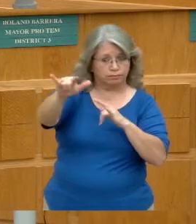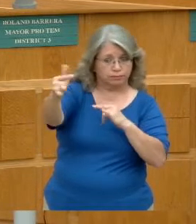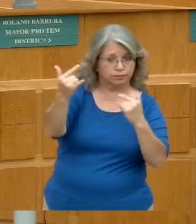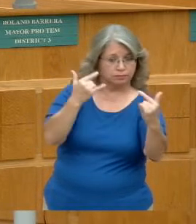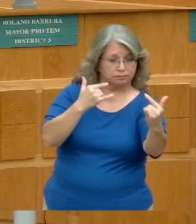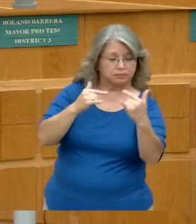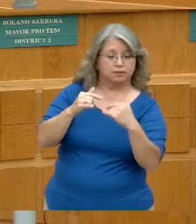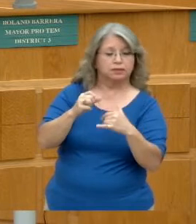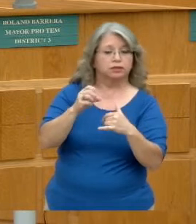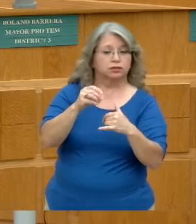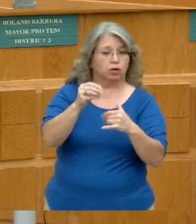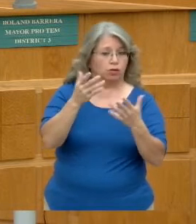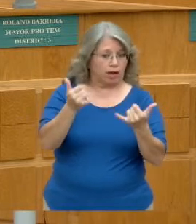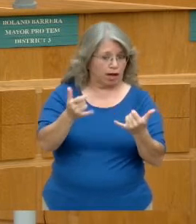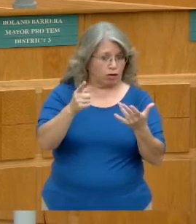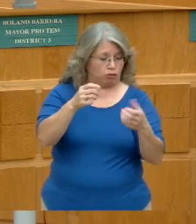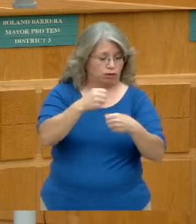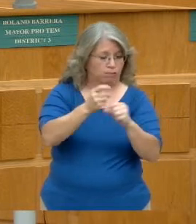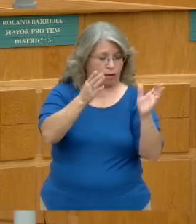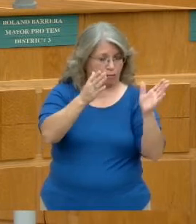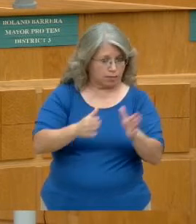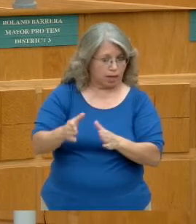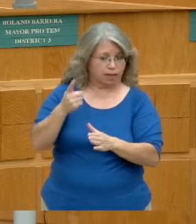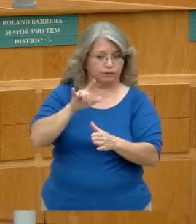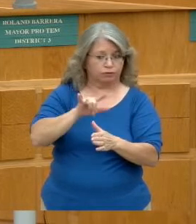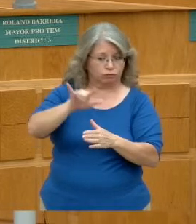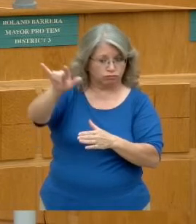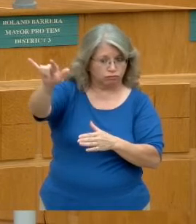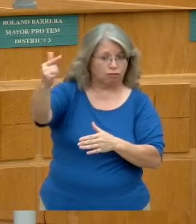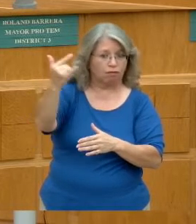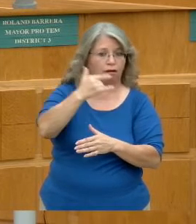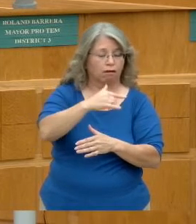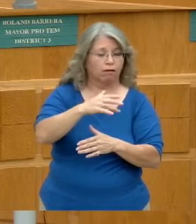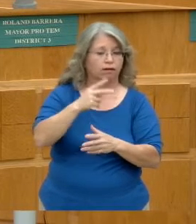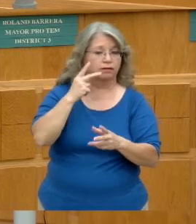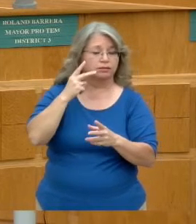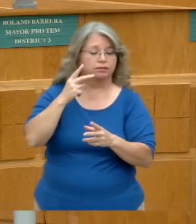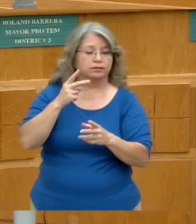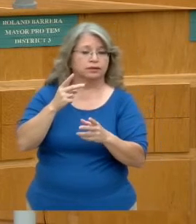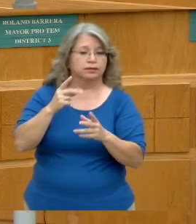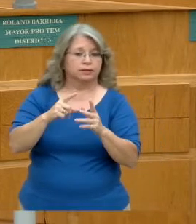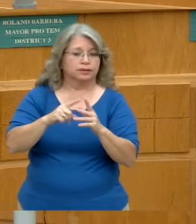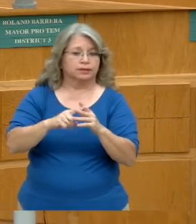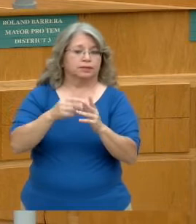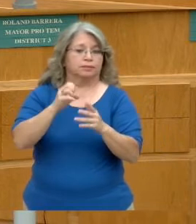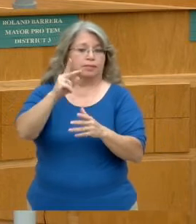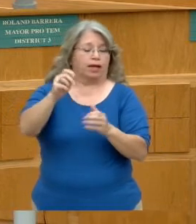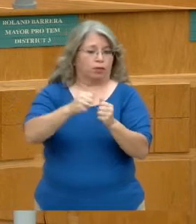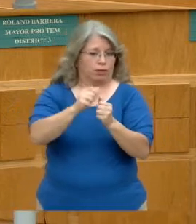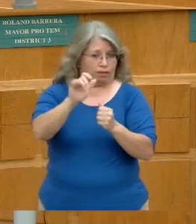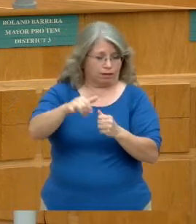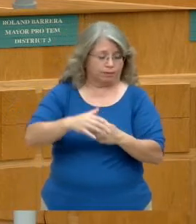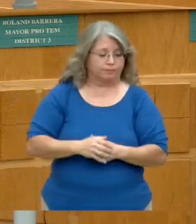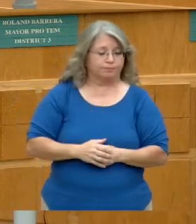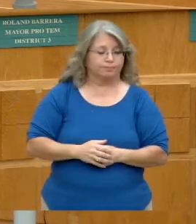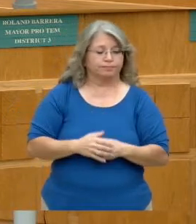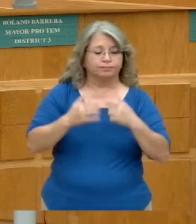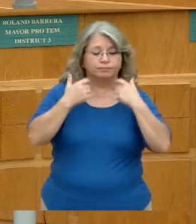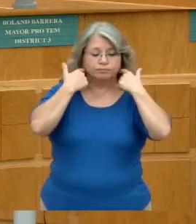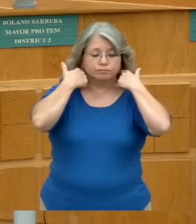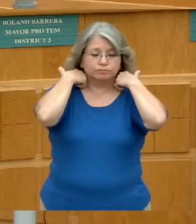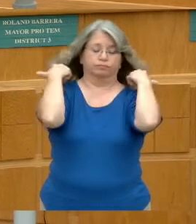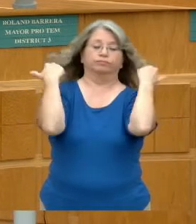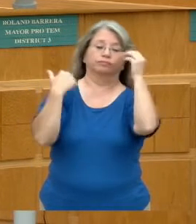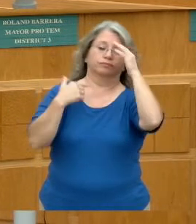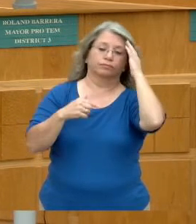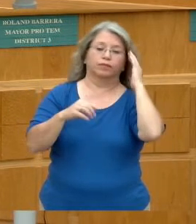future, that you begin to make those plans and get back in the swing of things. The